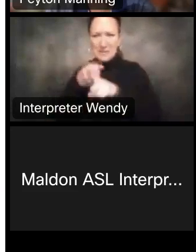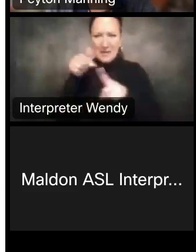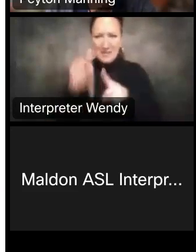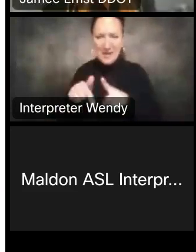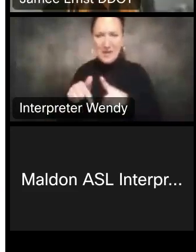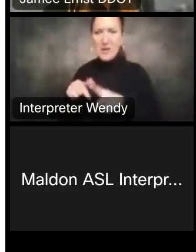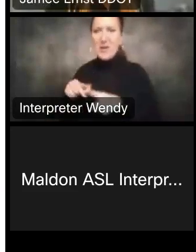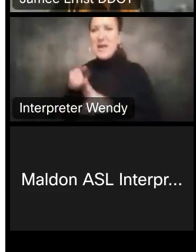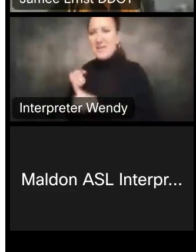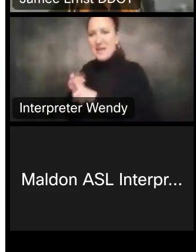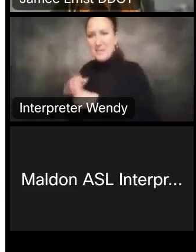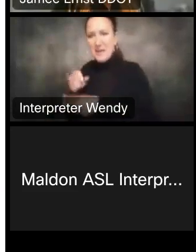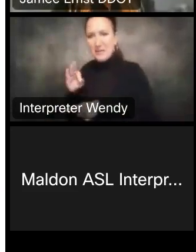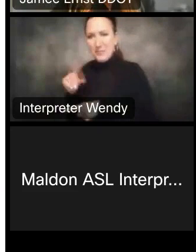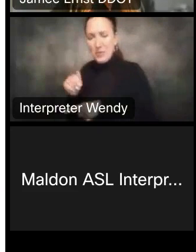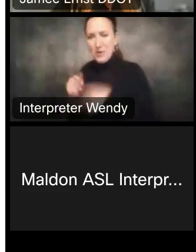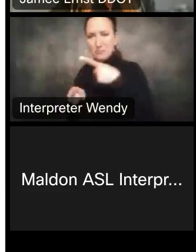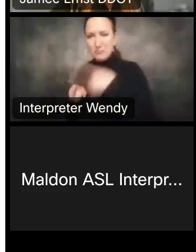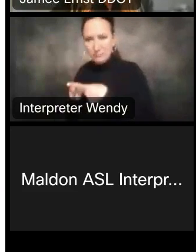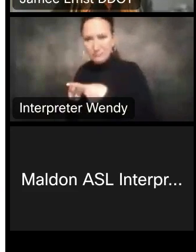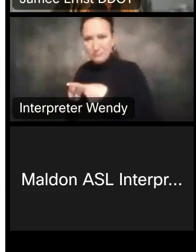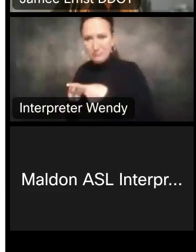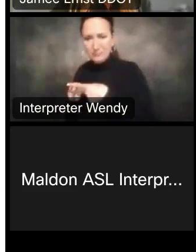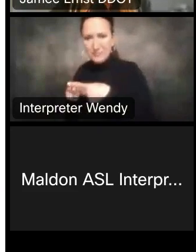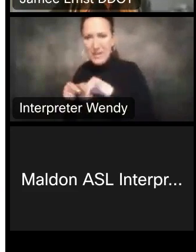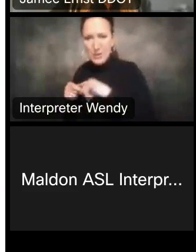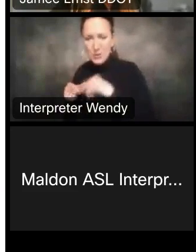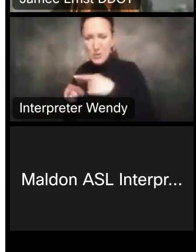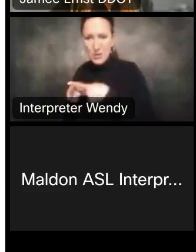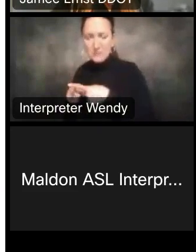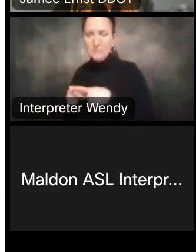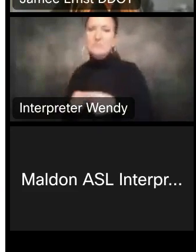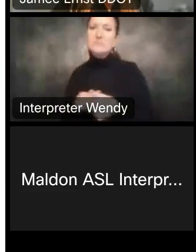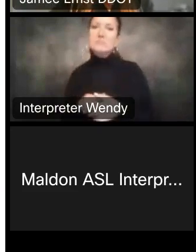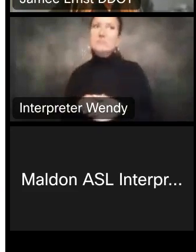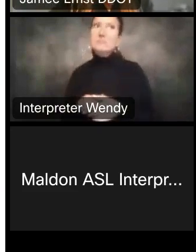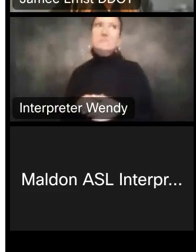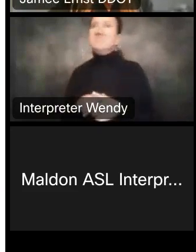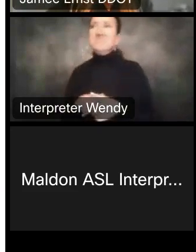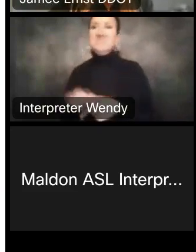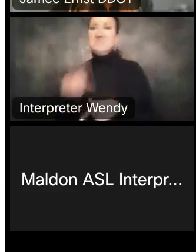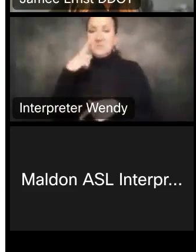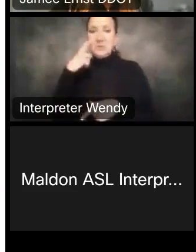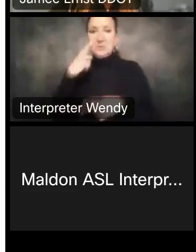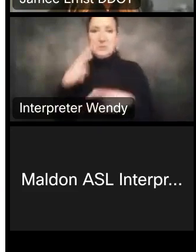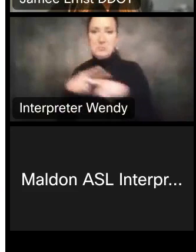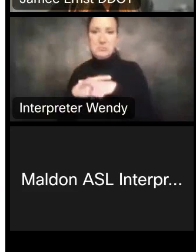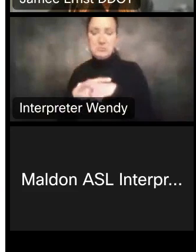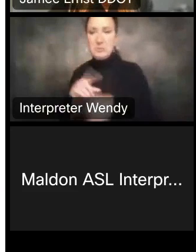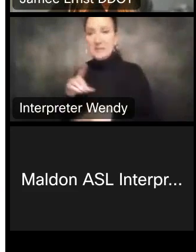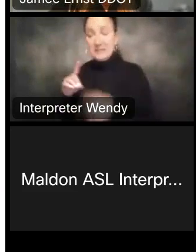I think this project is a couple years out, so it wouldn't directly conflict with the Dave Thomas